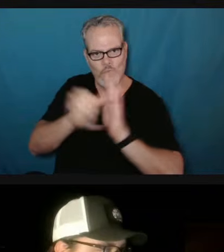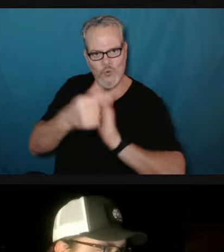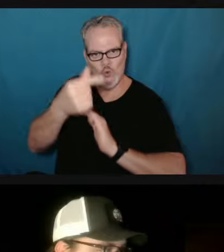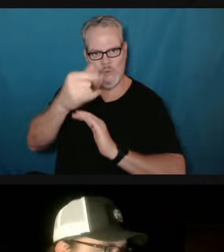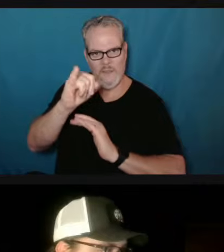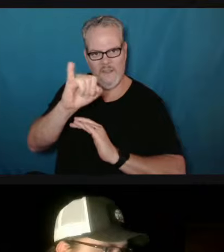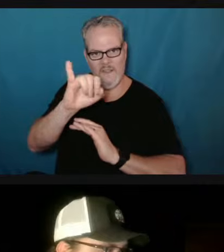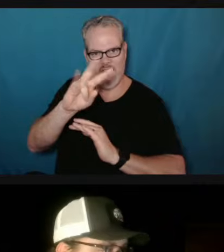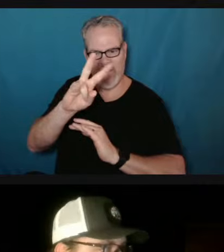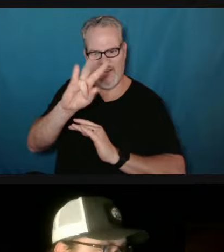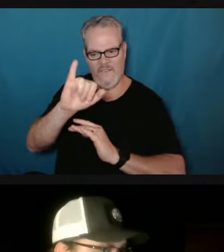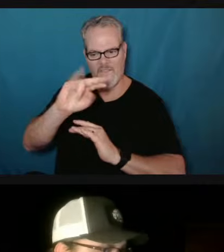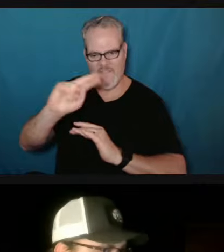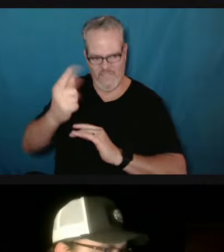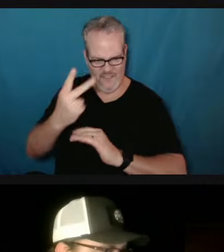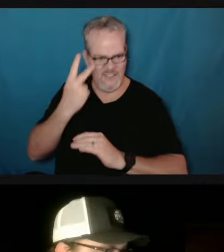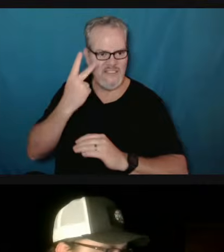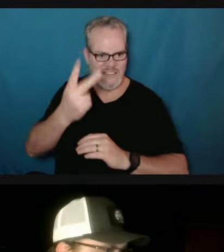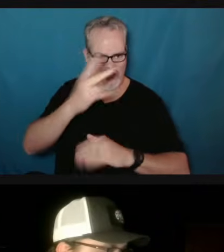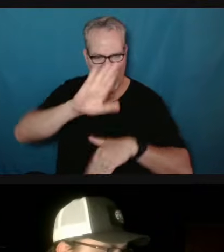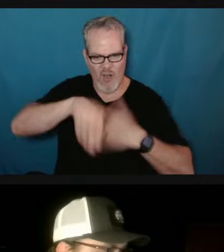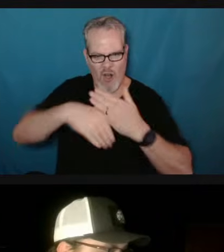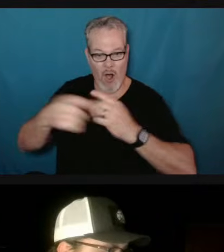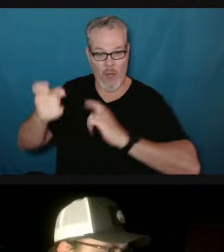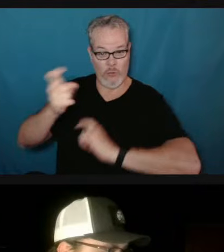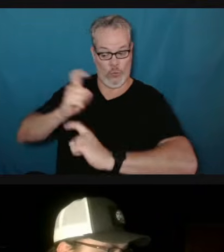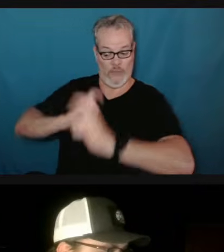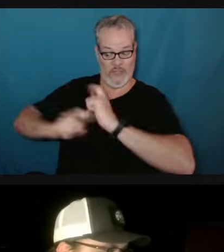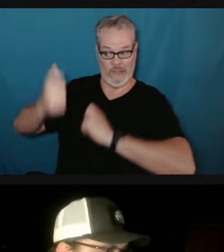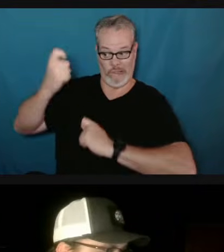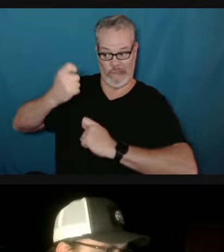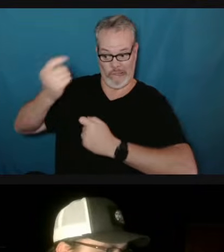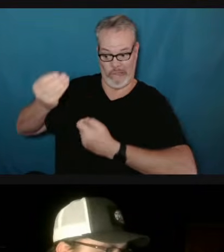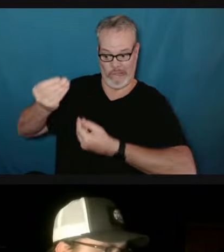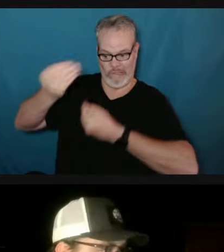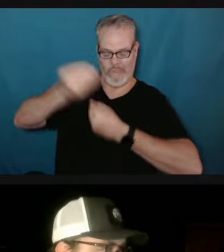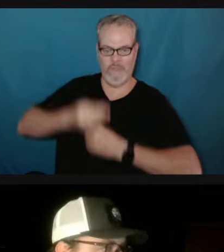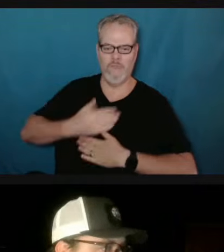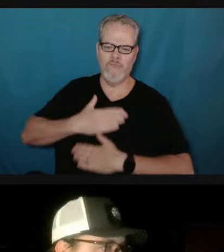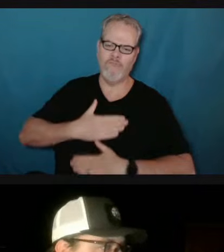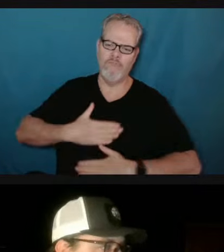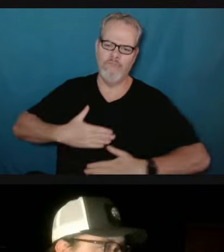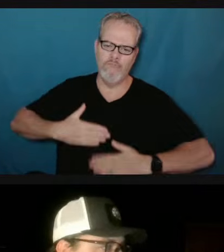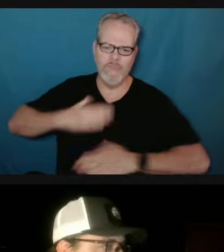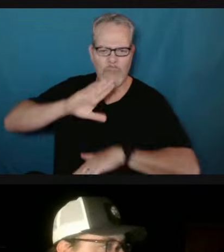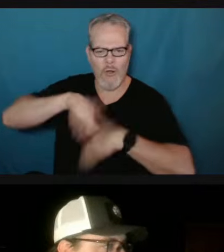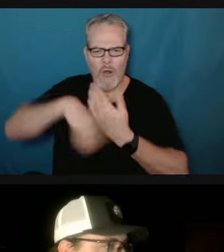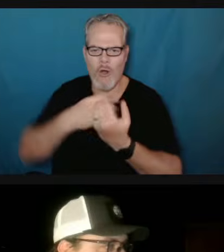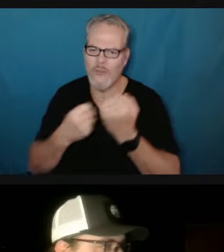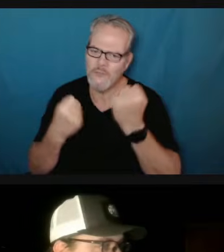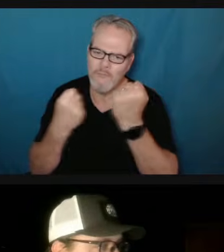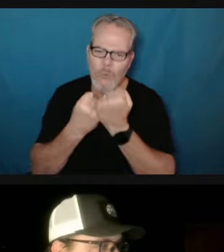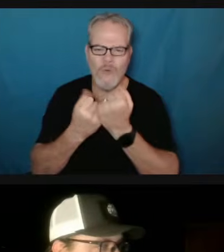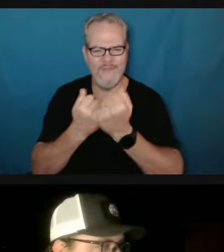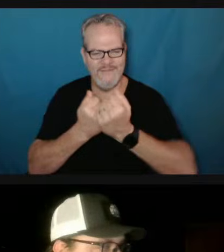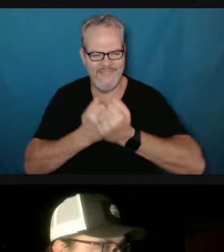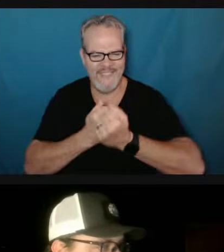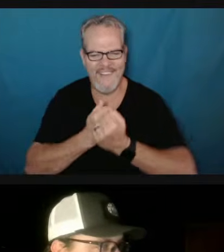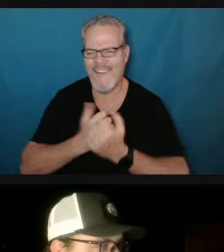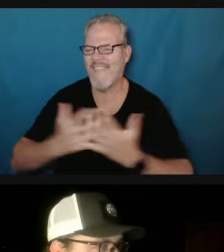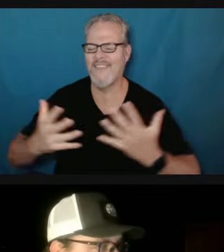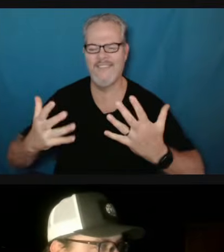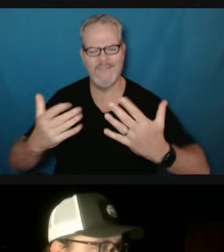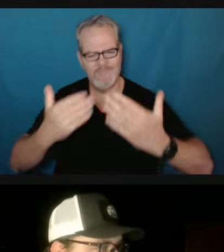those are all of those donations come to us as well. So we appreciate all the support on either one of those platforms, how